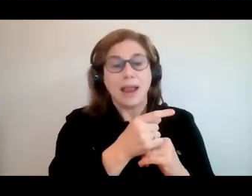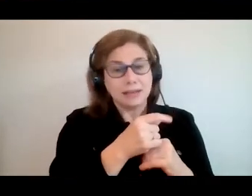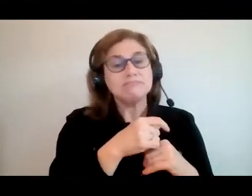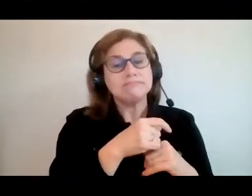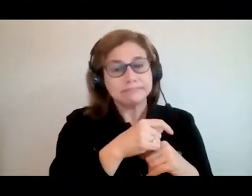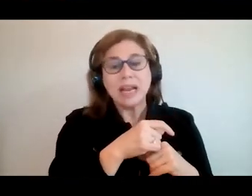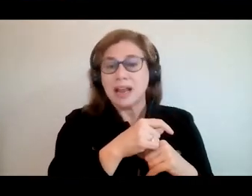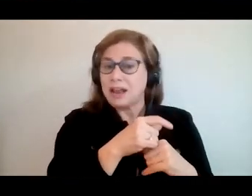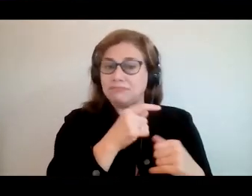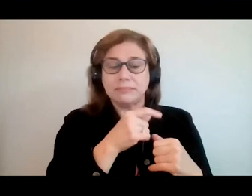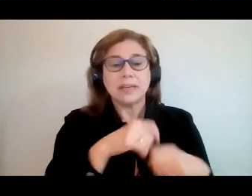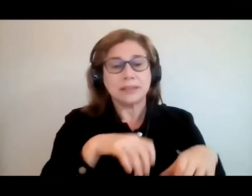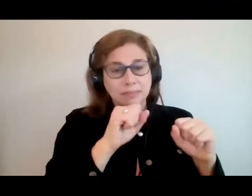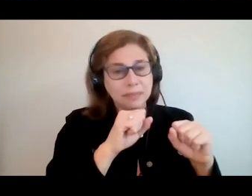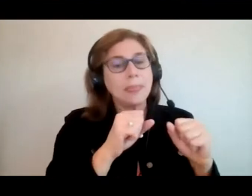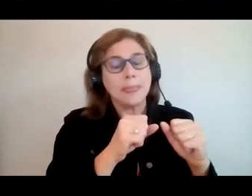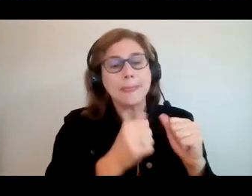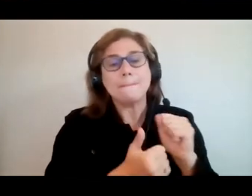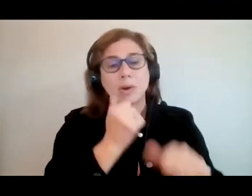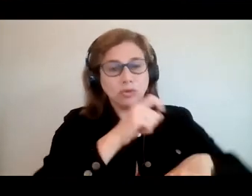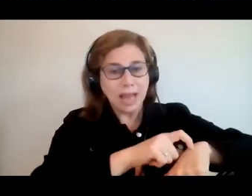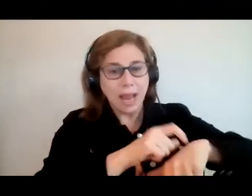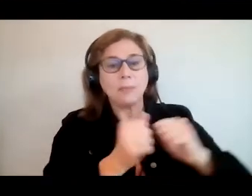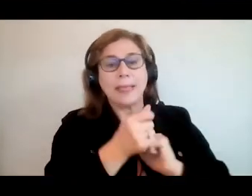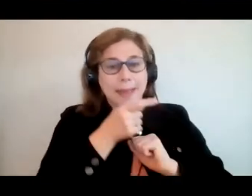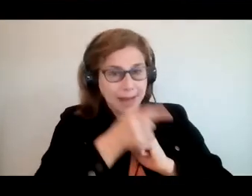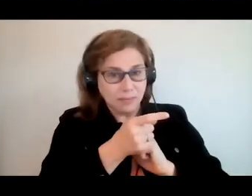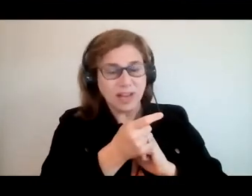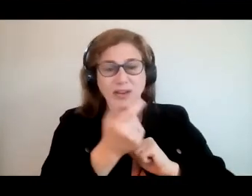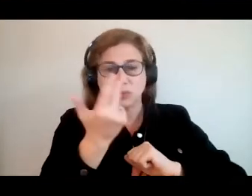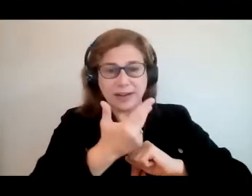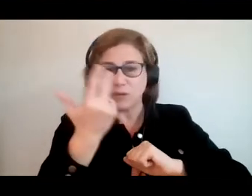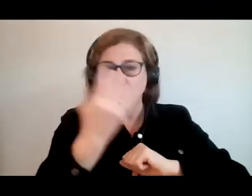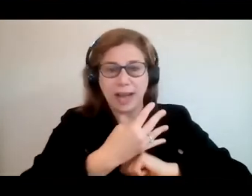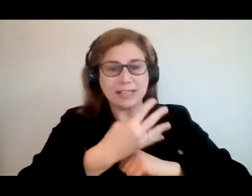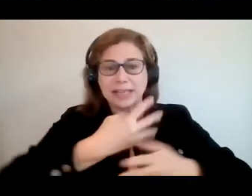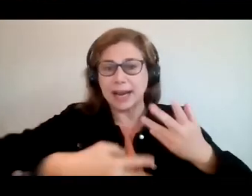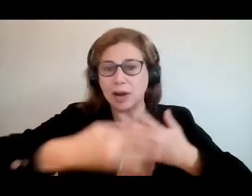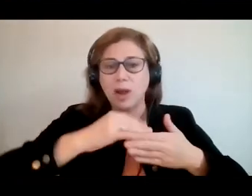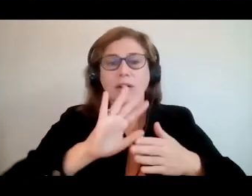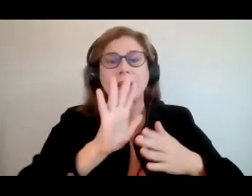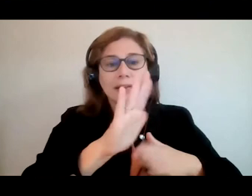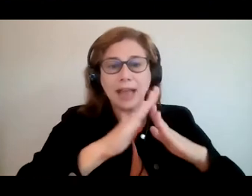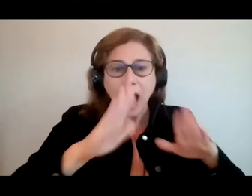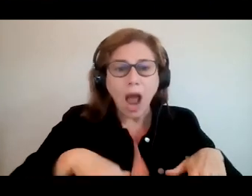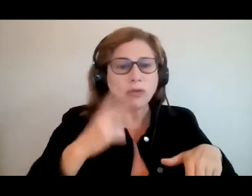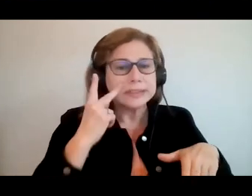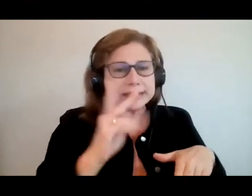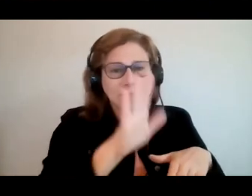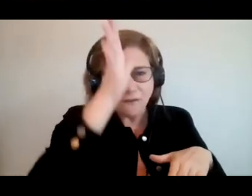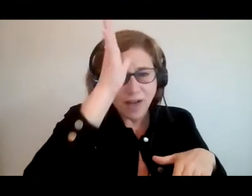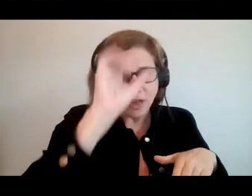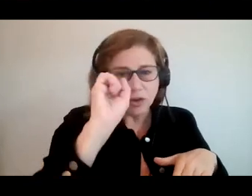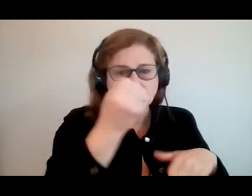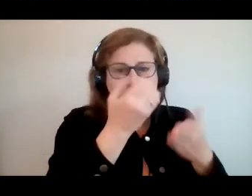any individual in the film was with Billy Jr. We spent 3 or 4 days with him, just hanging out in his house, you know, seeing his father's stuff, talking to him,